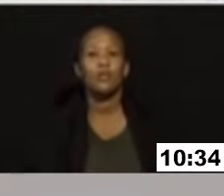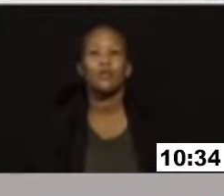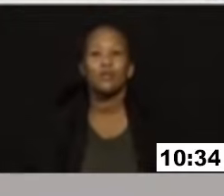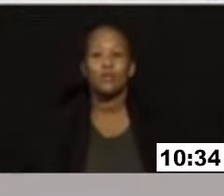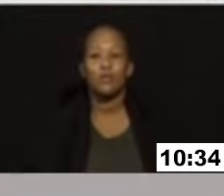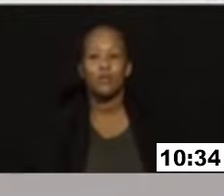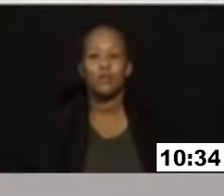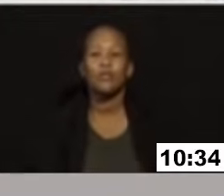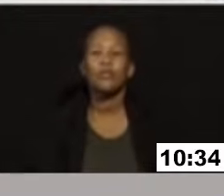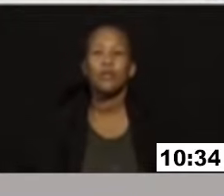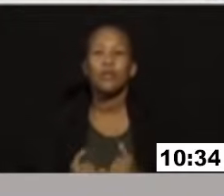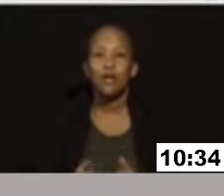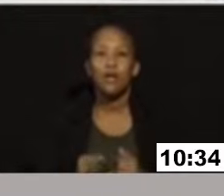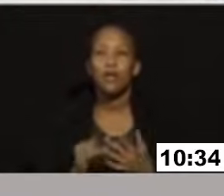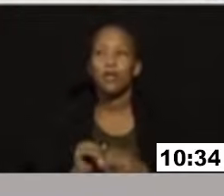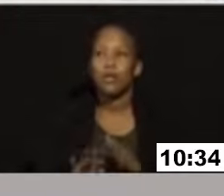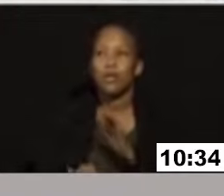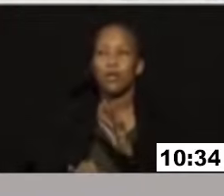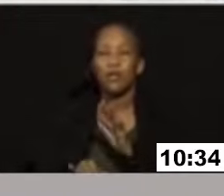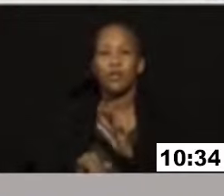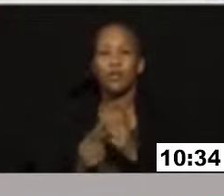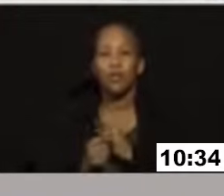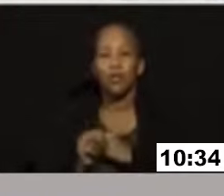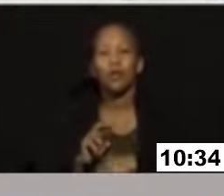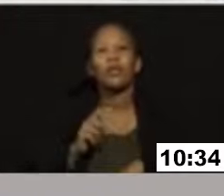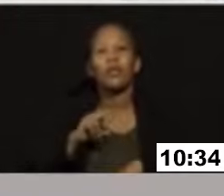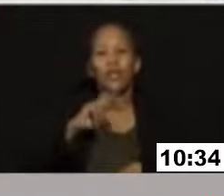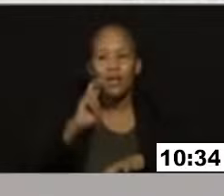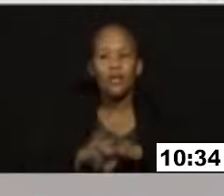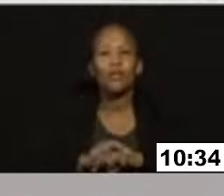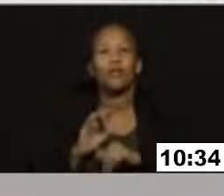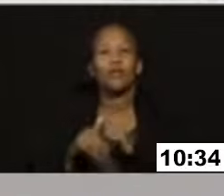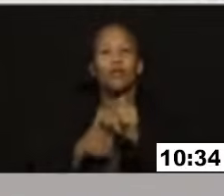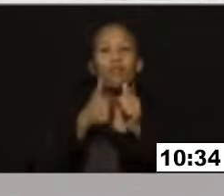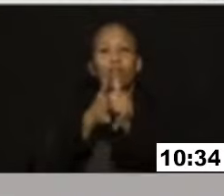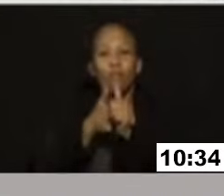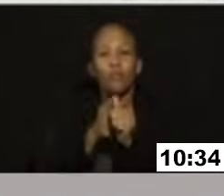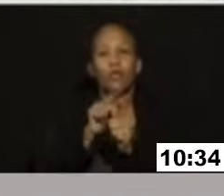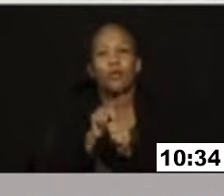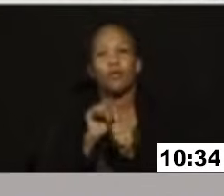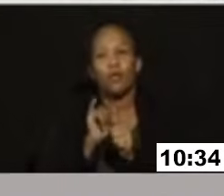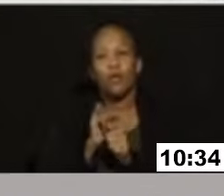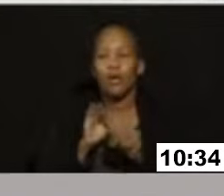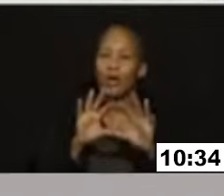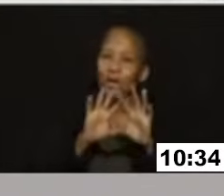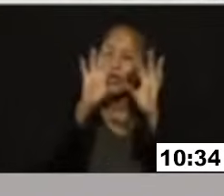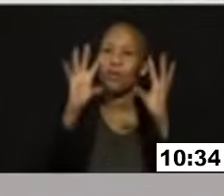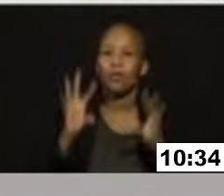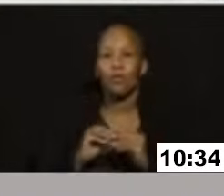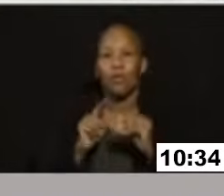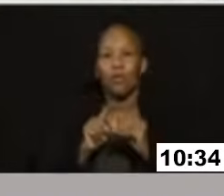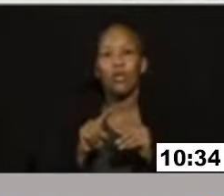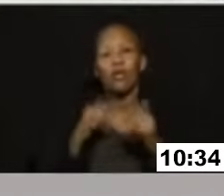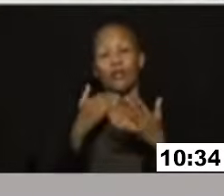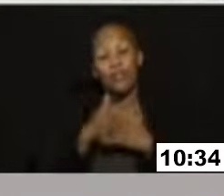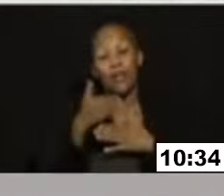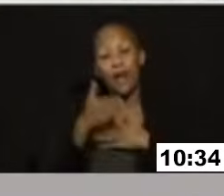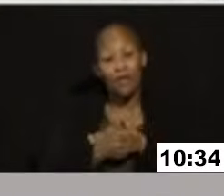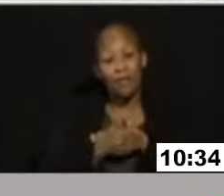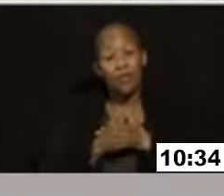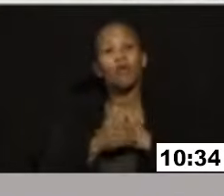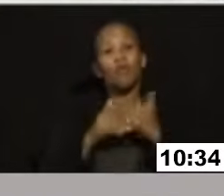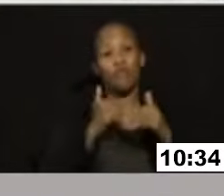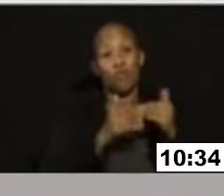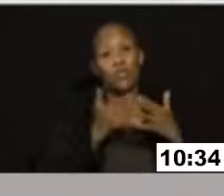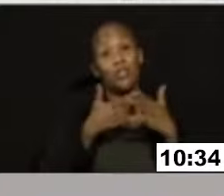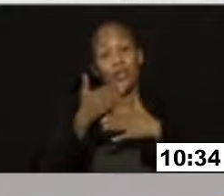correctly so, because they realized they had to follow the regime, the entire regime under 3 that deals with cross-examination, starting